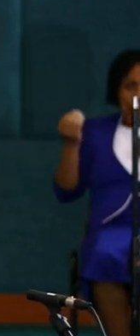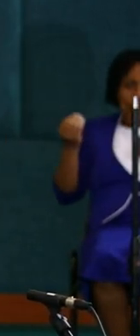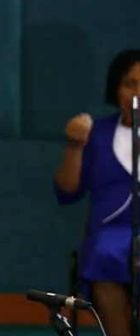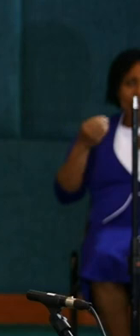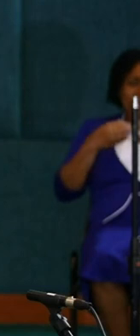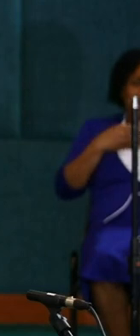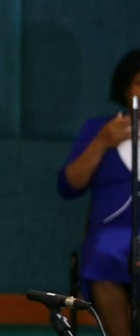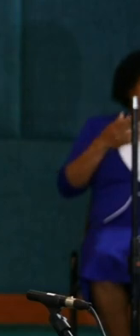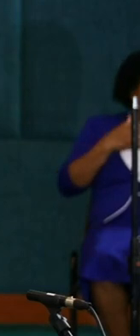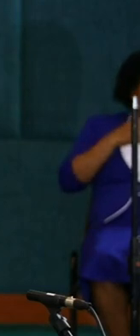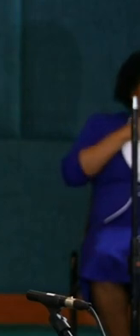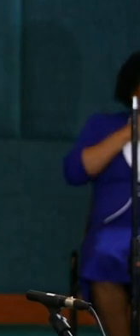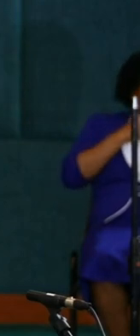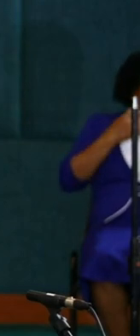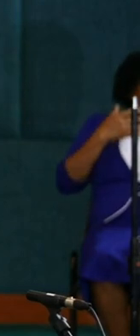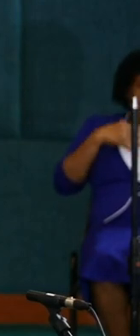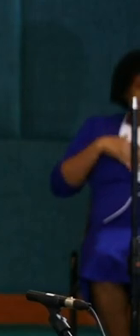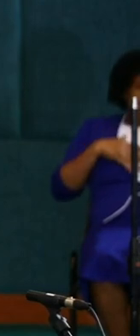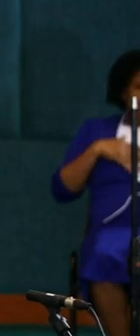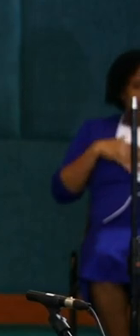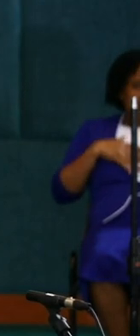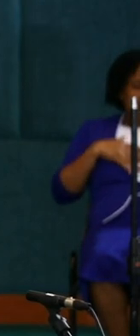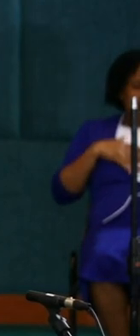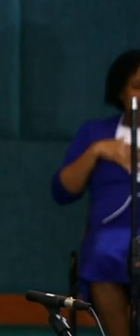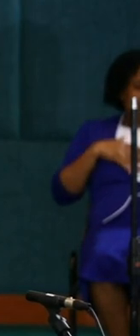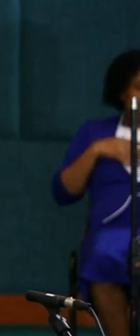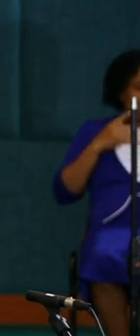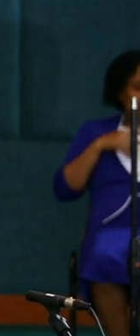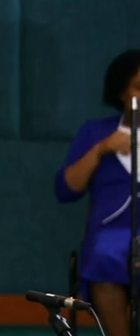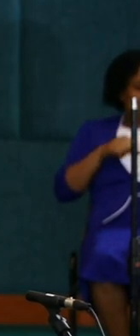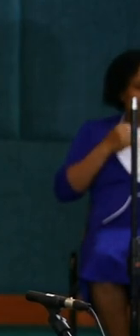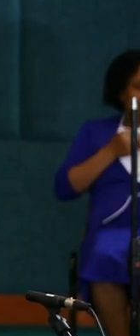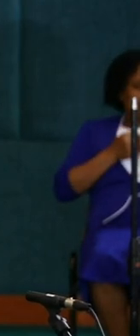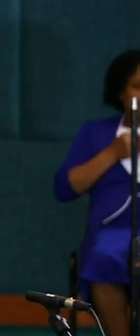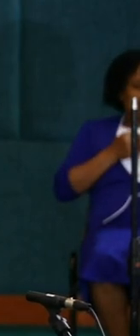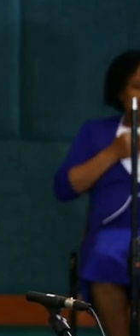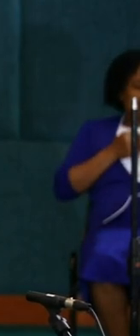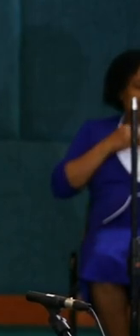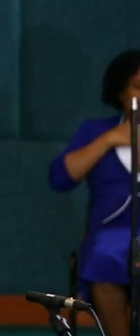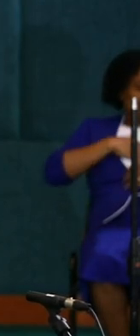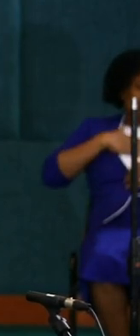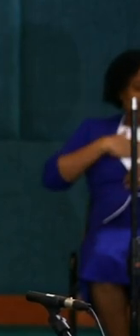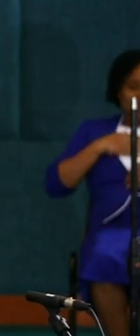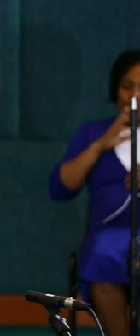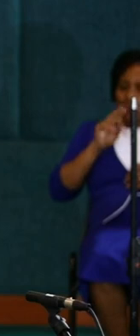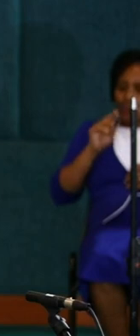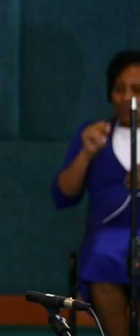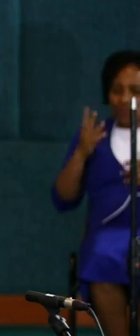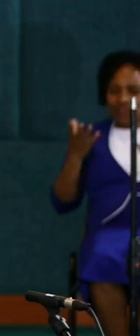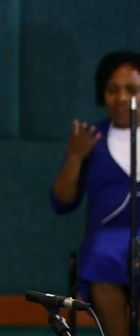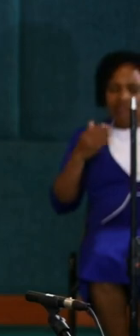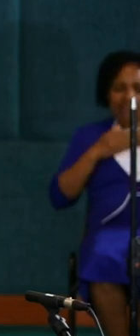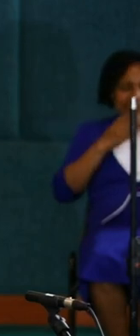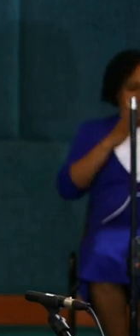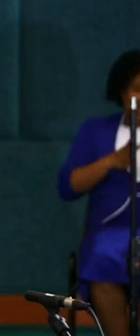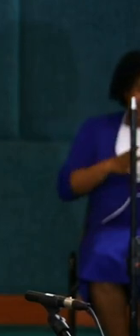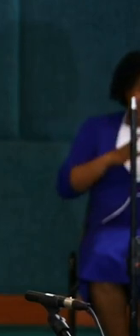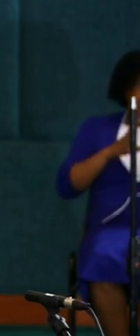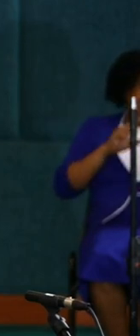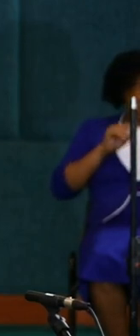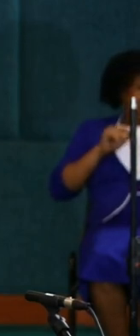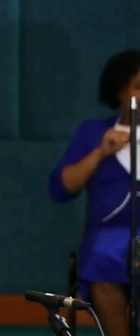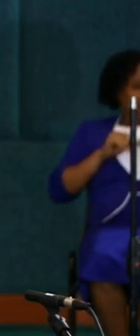obvious people, and you guys have obvious people around here. What do you have here? Scientists, no, palm readers and those people. What do you call